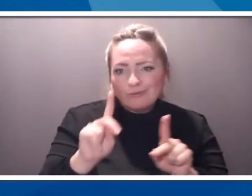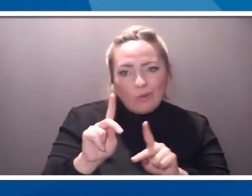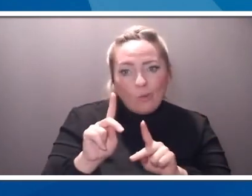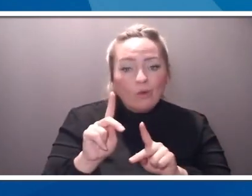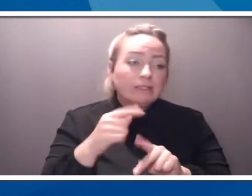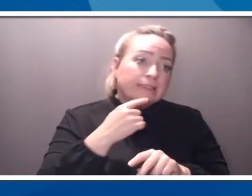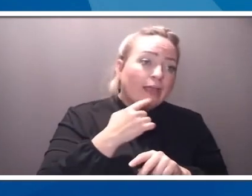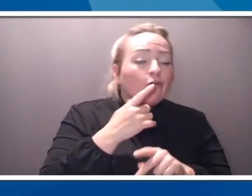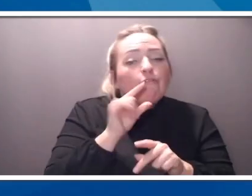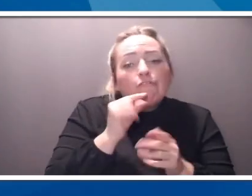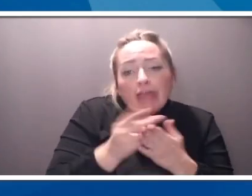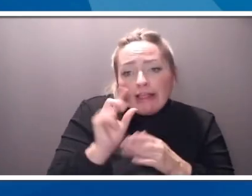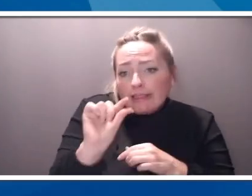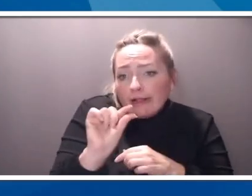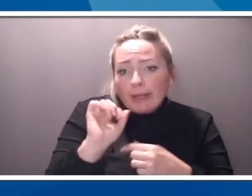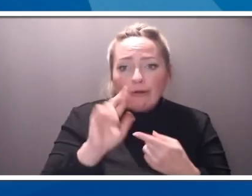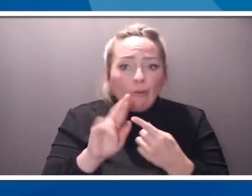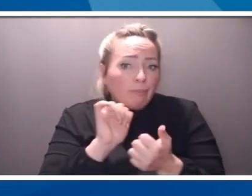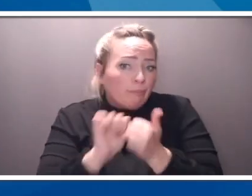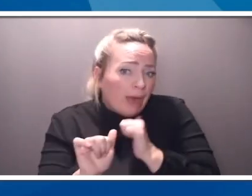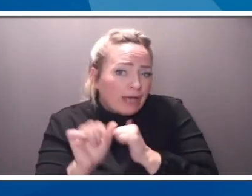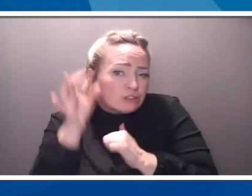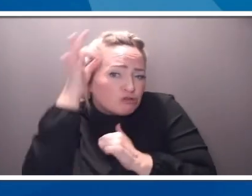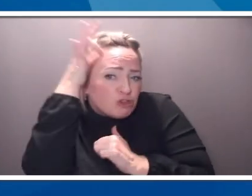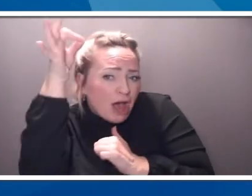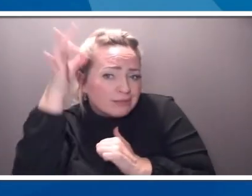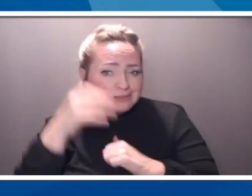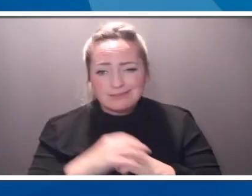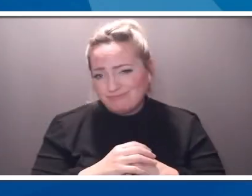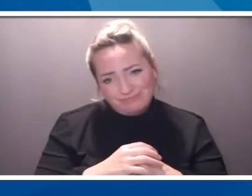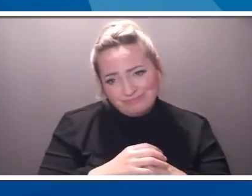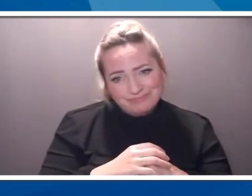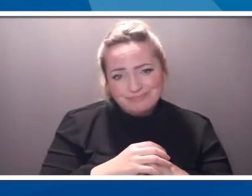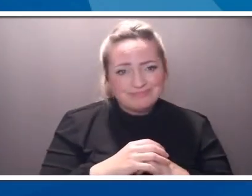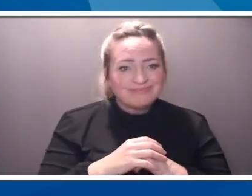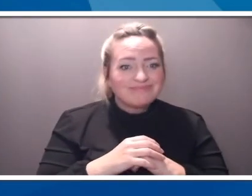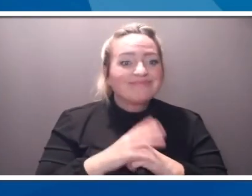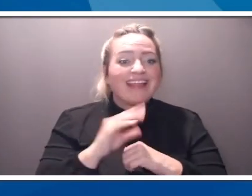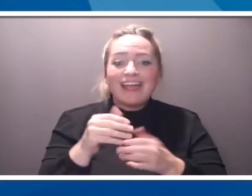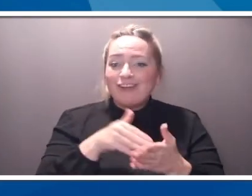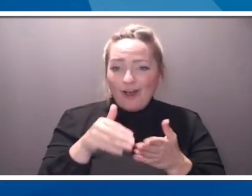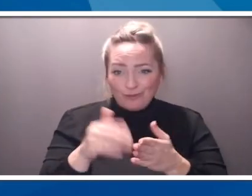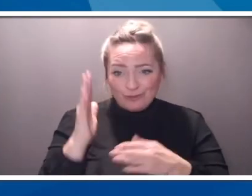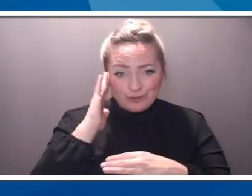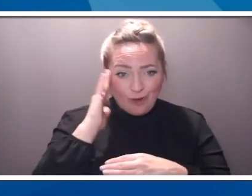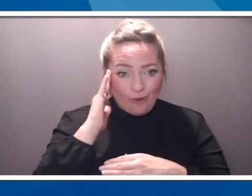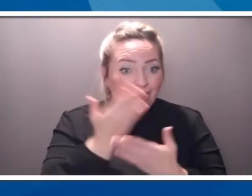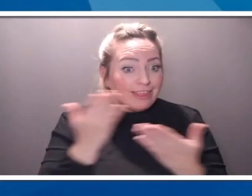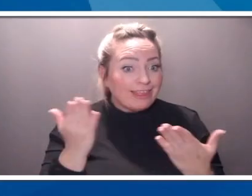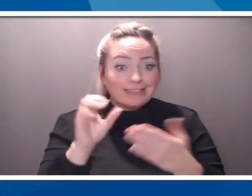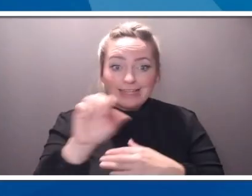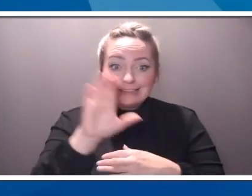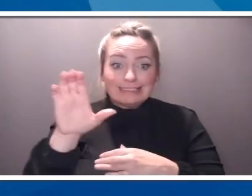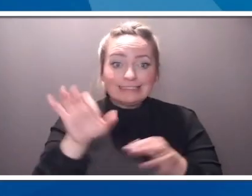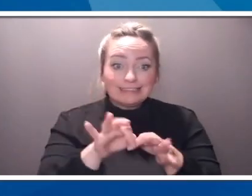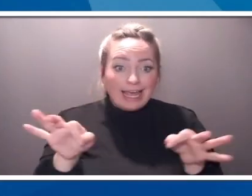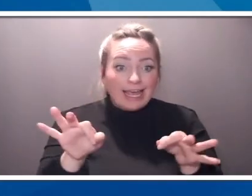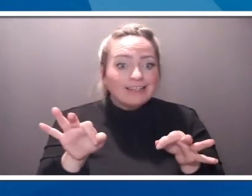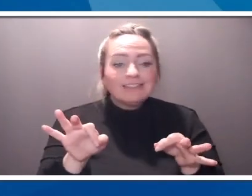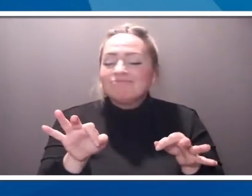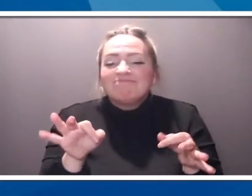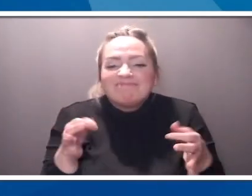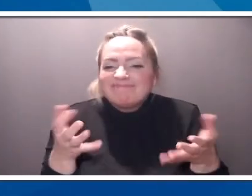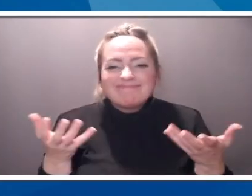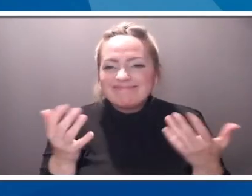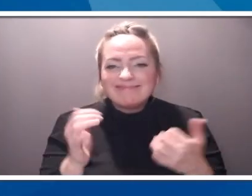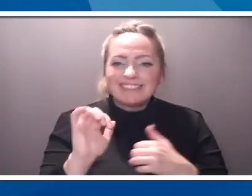allow for saying, well, you fail it a little bit or you pass it just. And often, things that